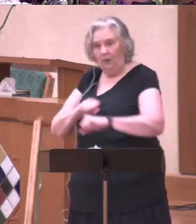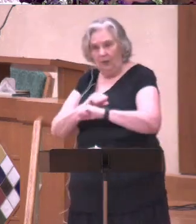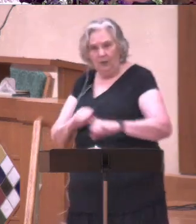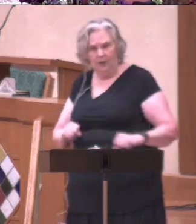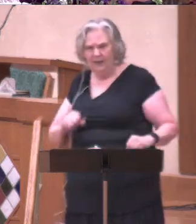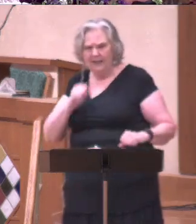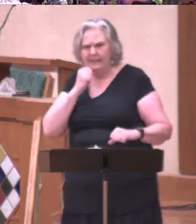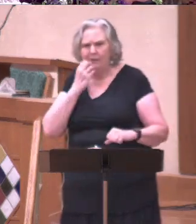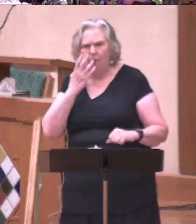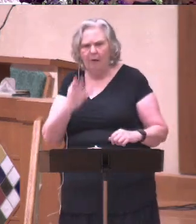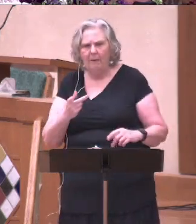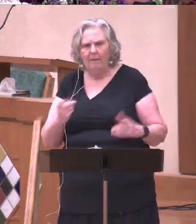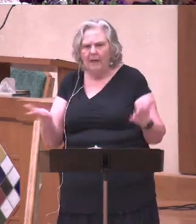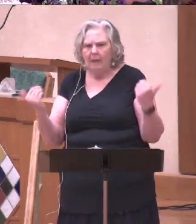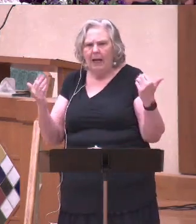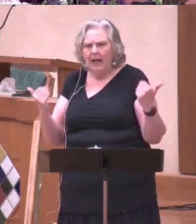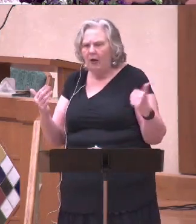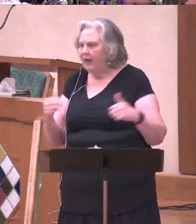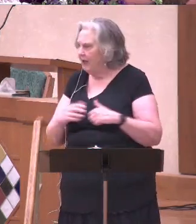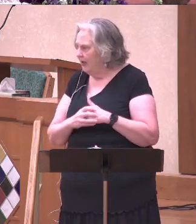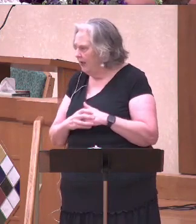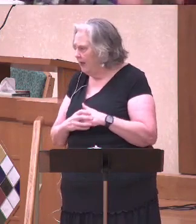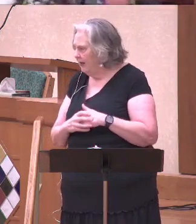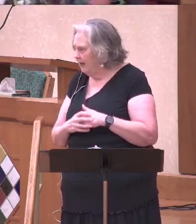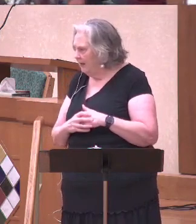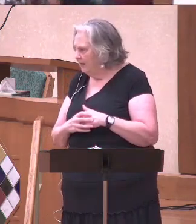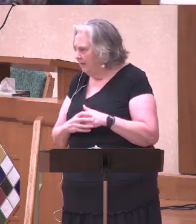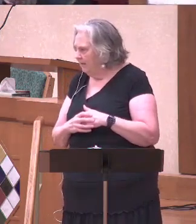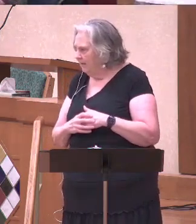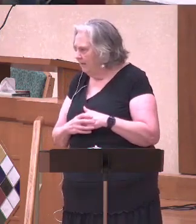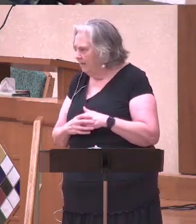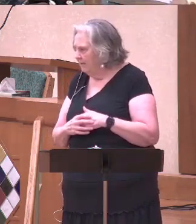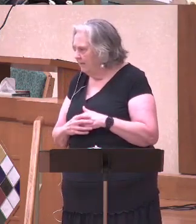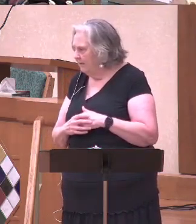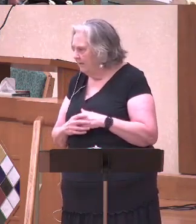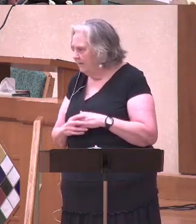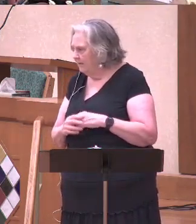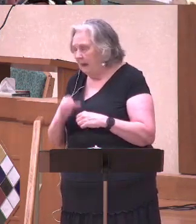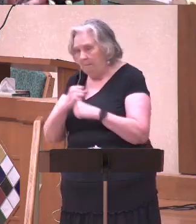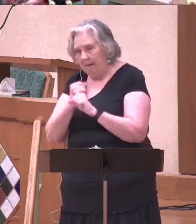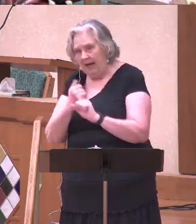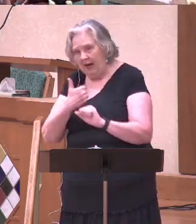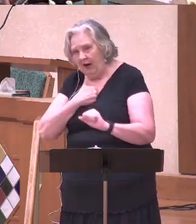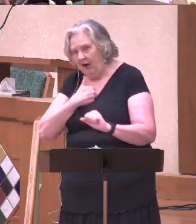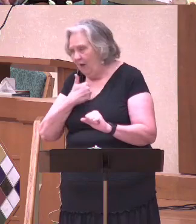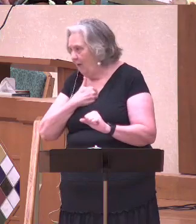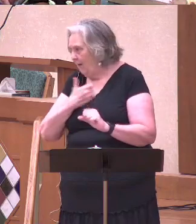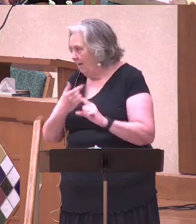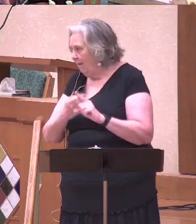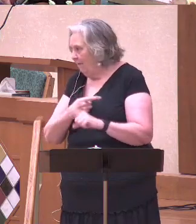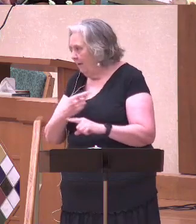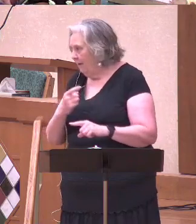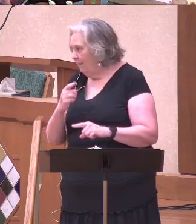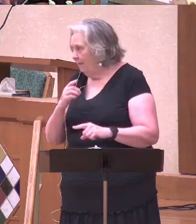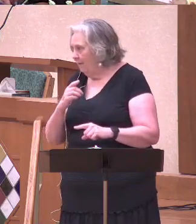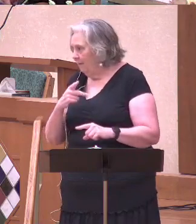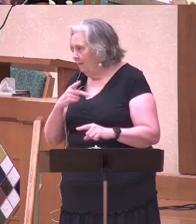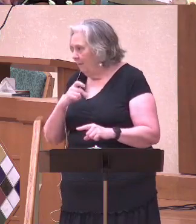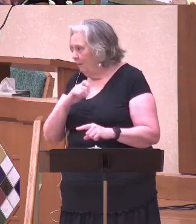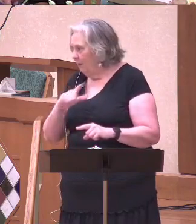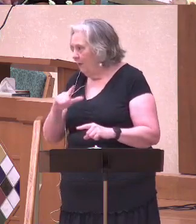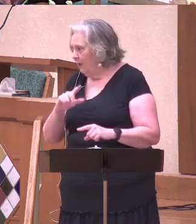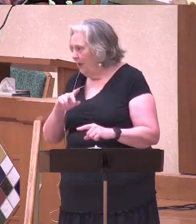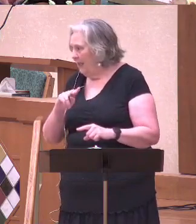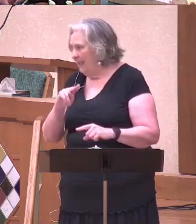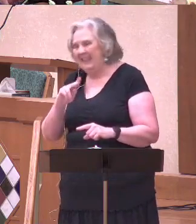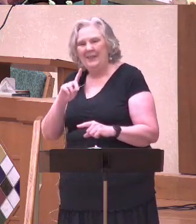warm up? Well, come on out here. In order to have some hurdles, we're going to make our own out of pool noodles.